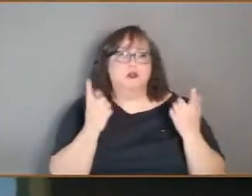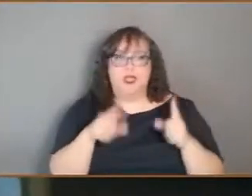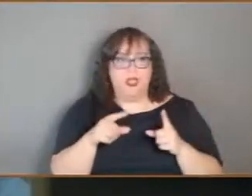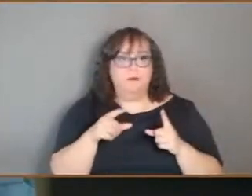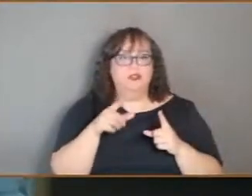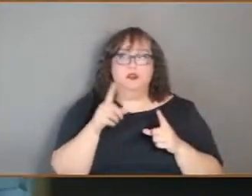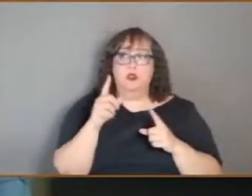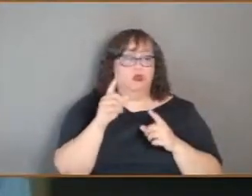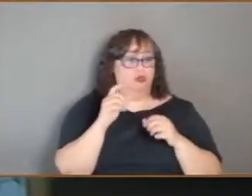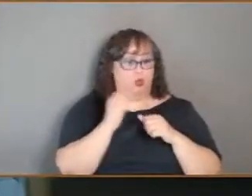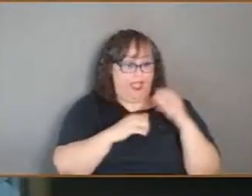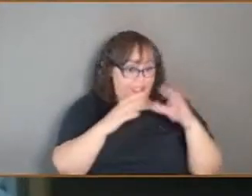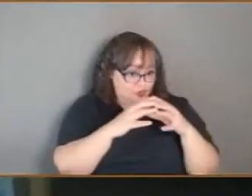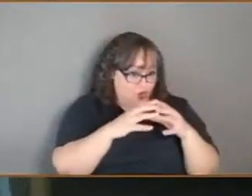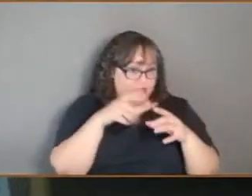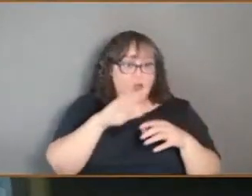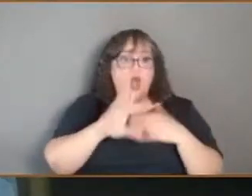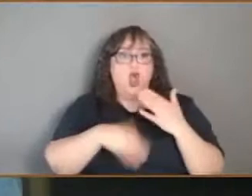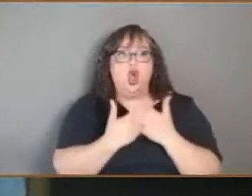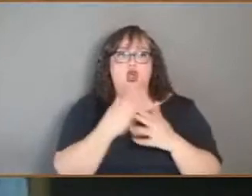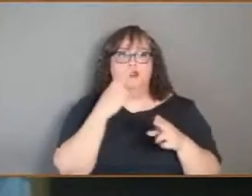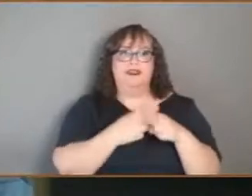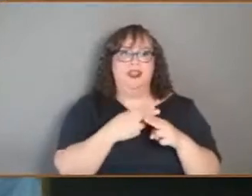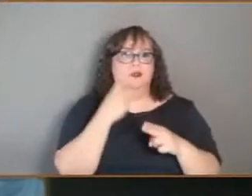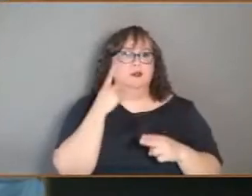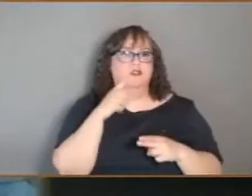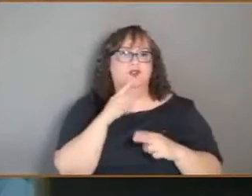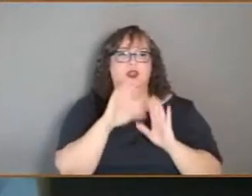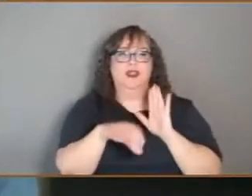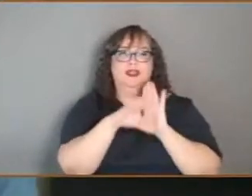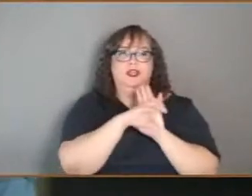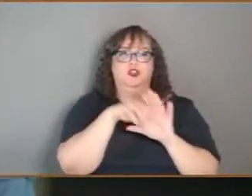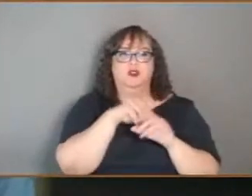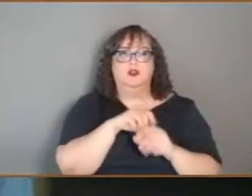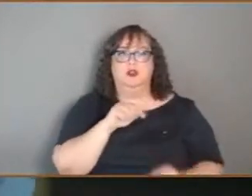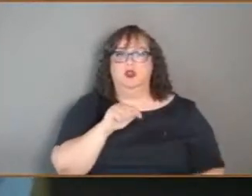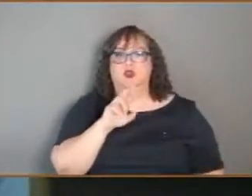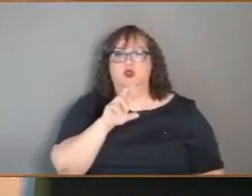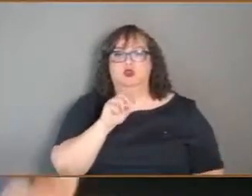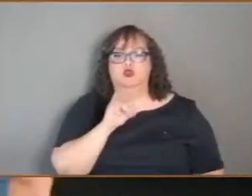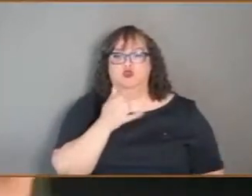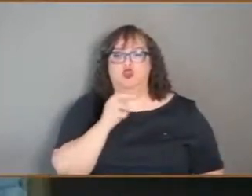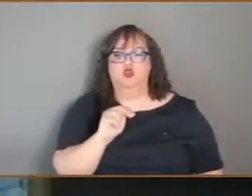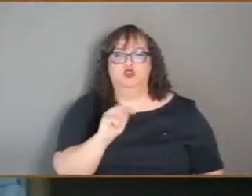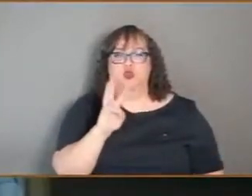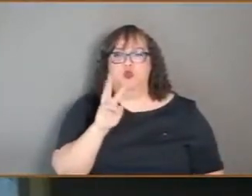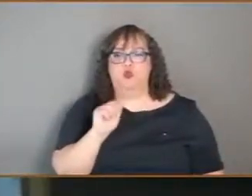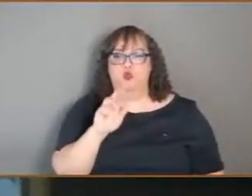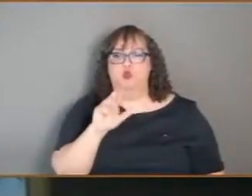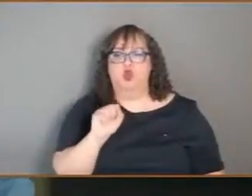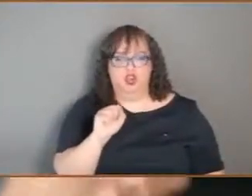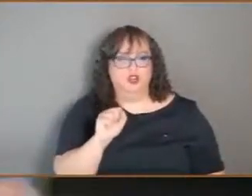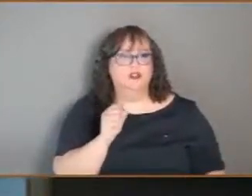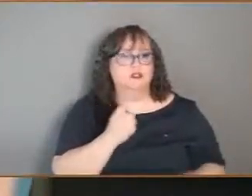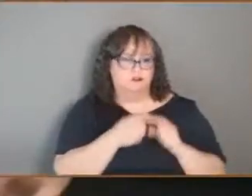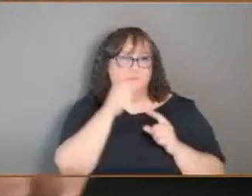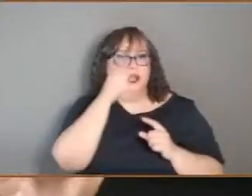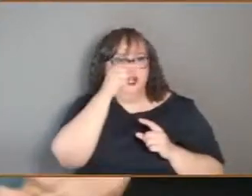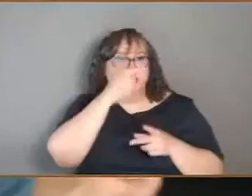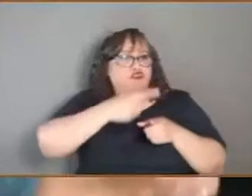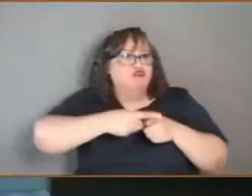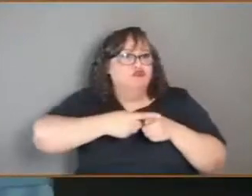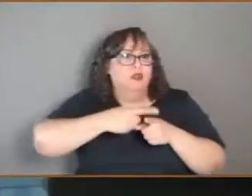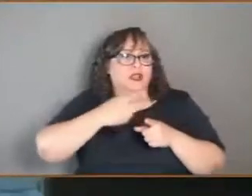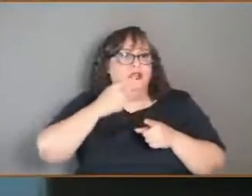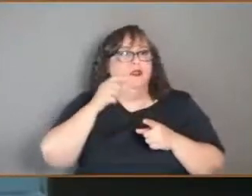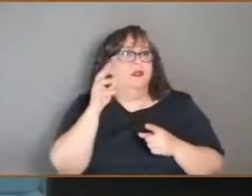asteroids were all named after characters in the Trojan Wars. So from that Greek mythology. So we call them the Trojans